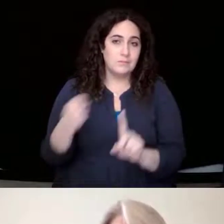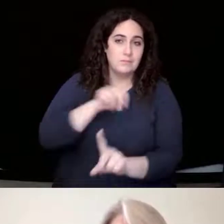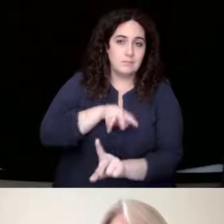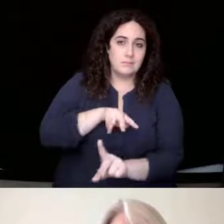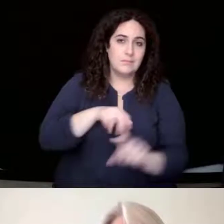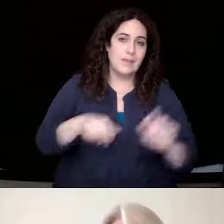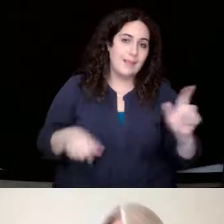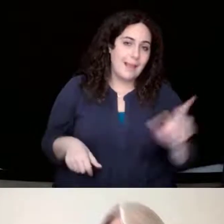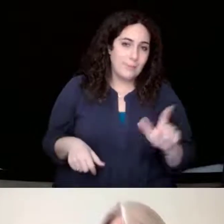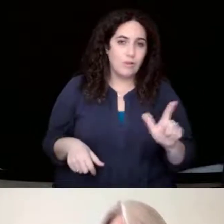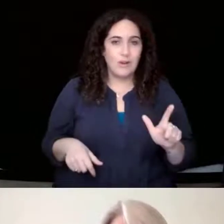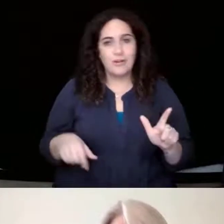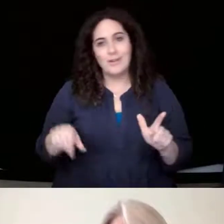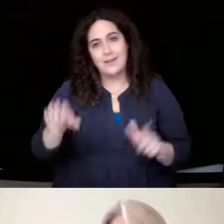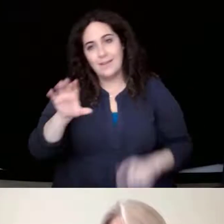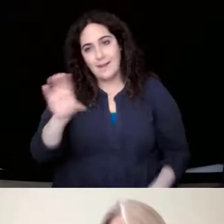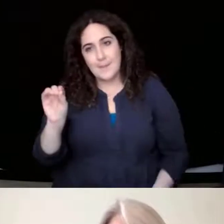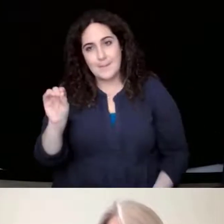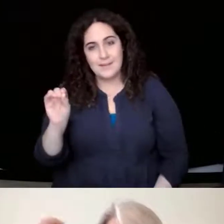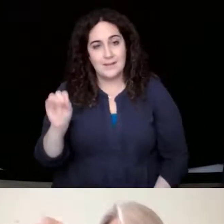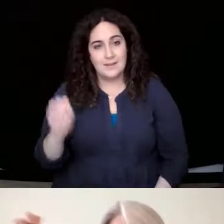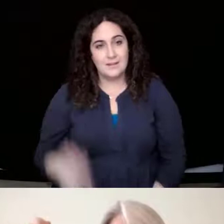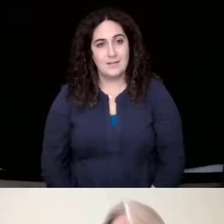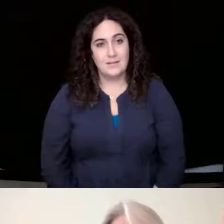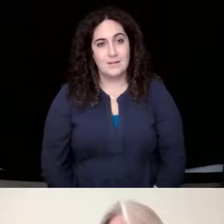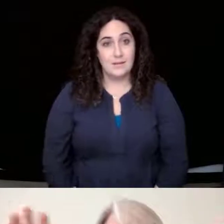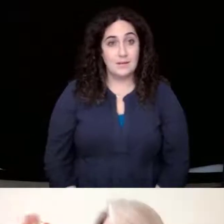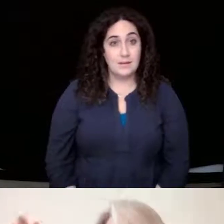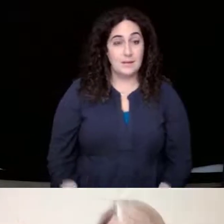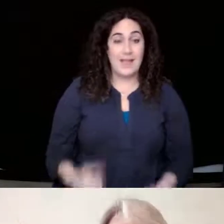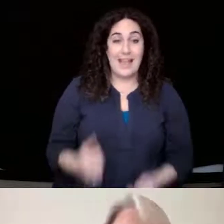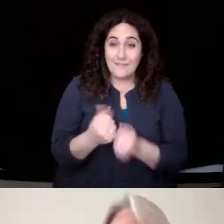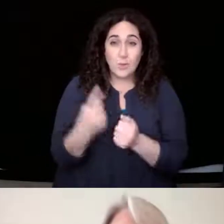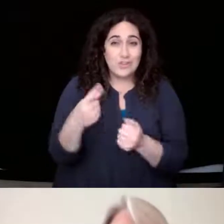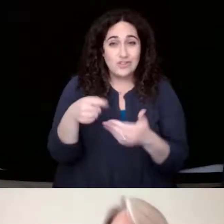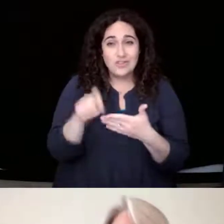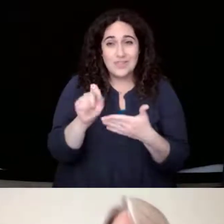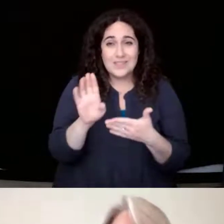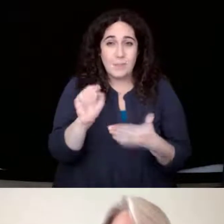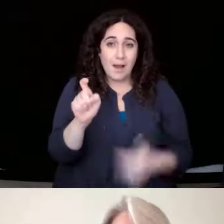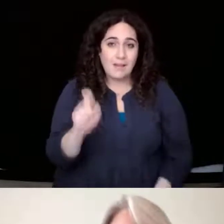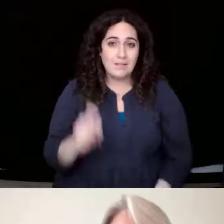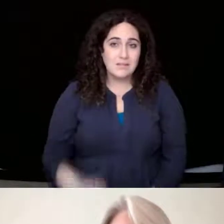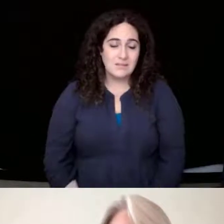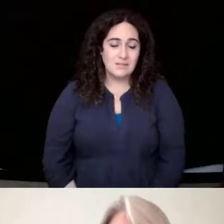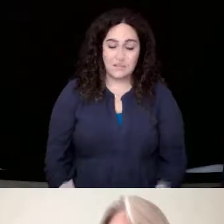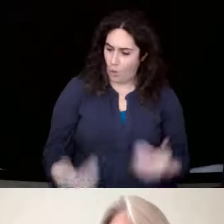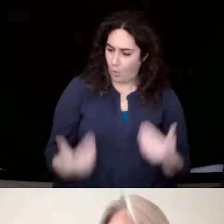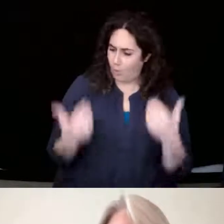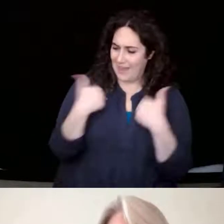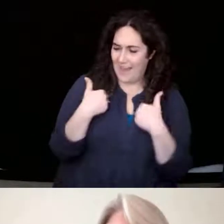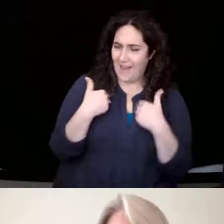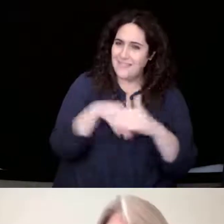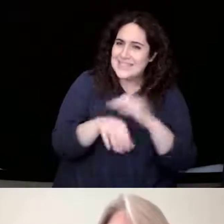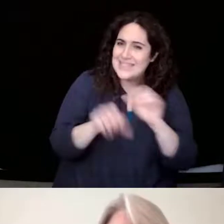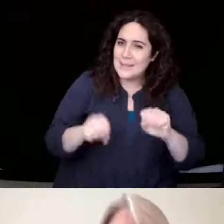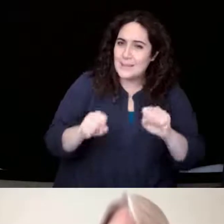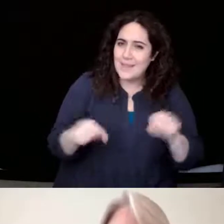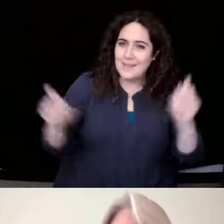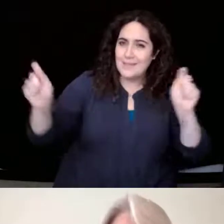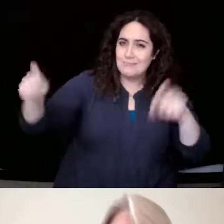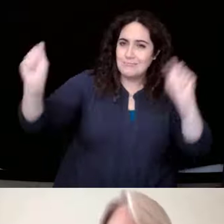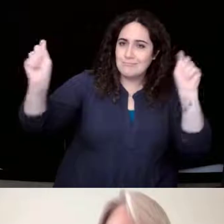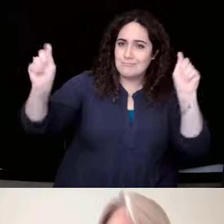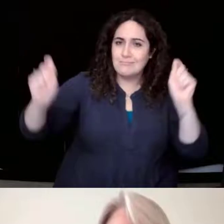characterize it this way, is accessibility in the contract? Yep, great. It is not actually testing whether